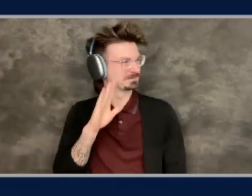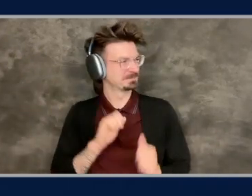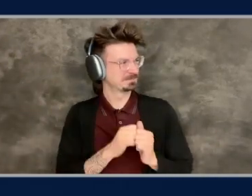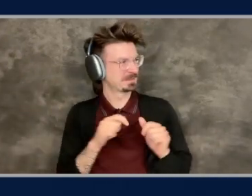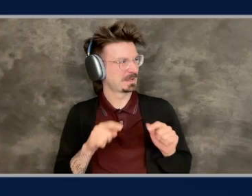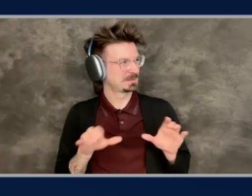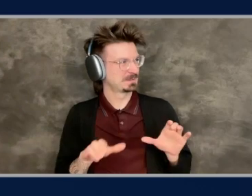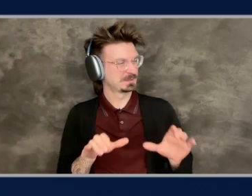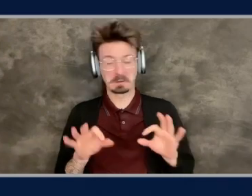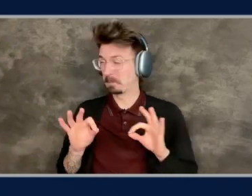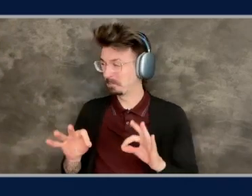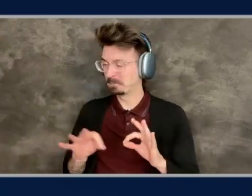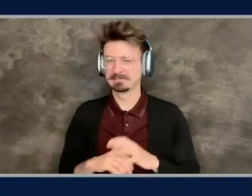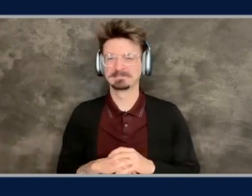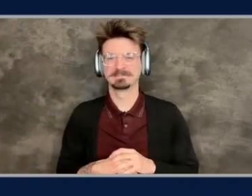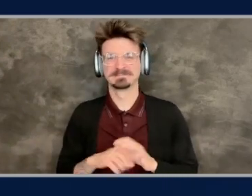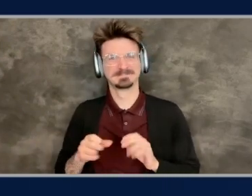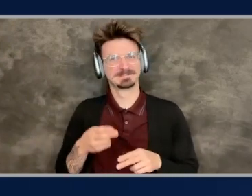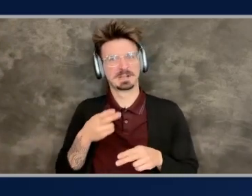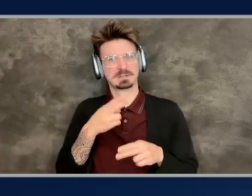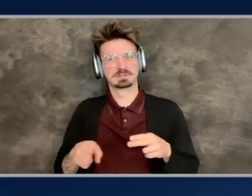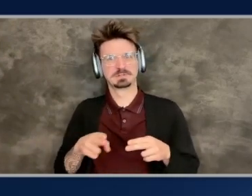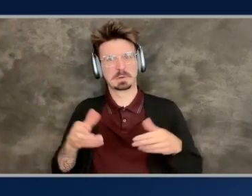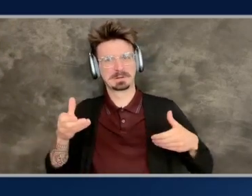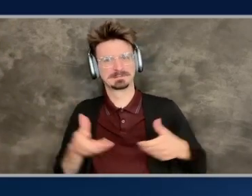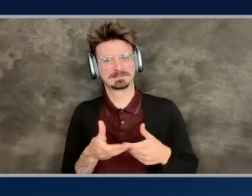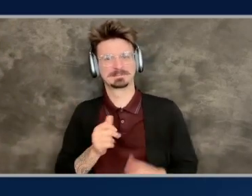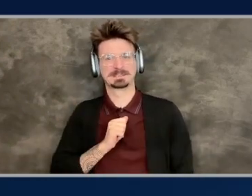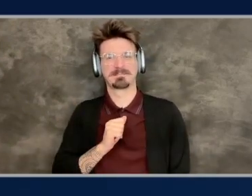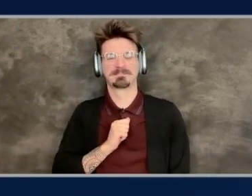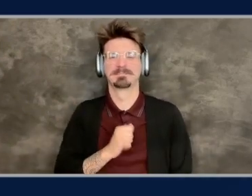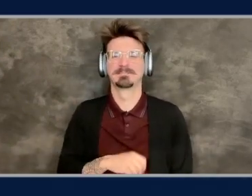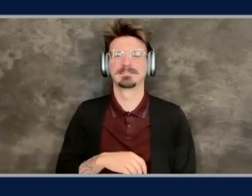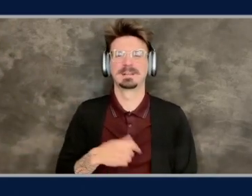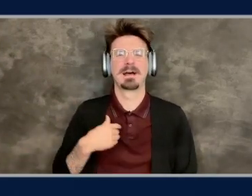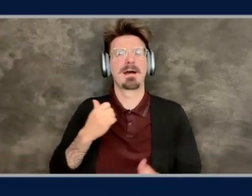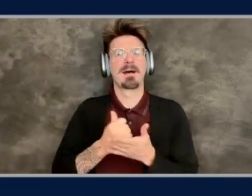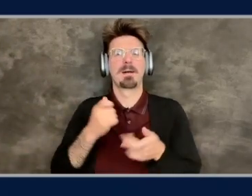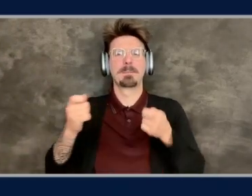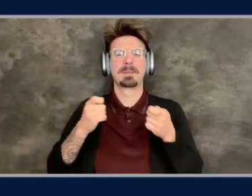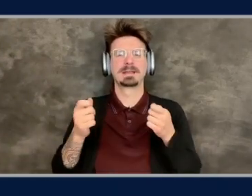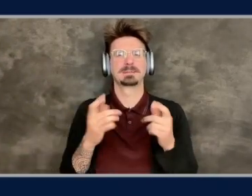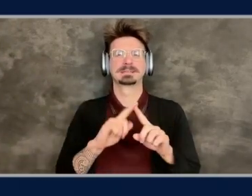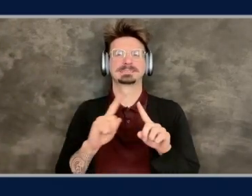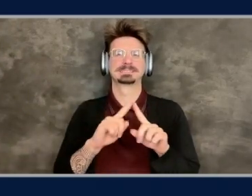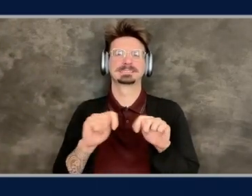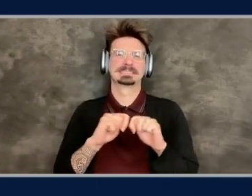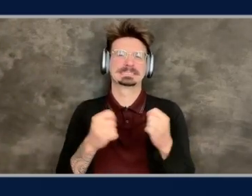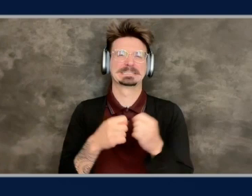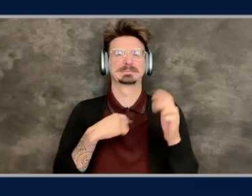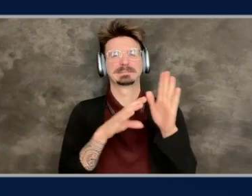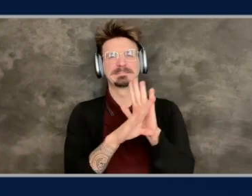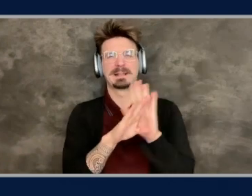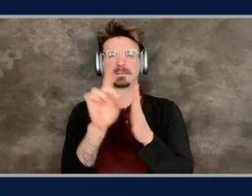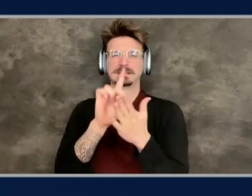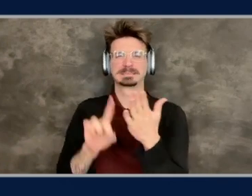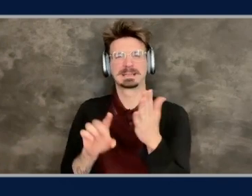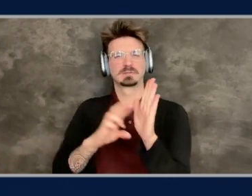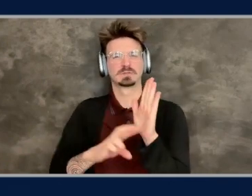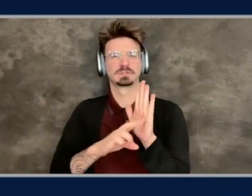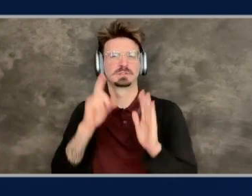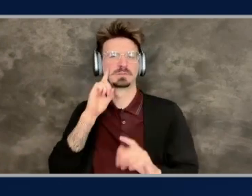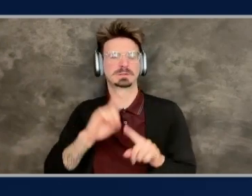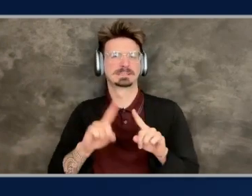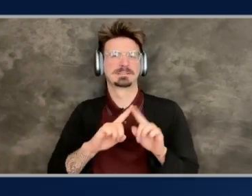Just I suppose a quick intro. I help manage a lot of the teams that do the development and design and research for our web consoles.